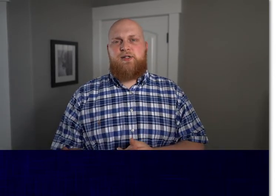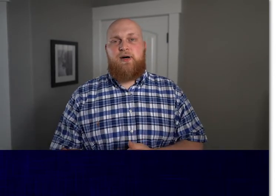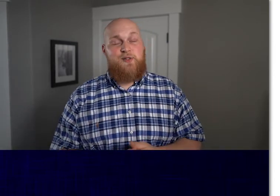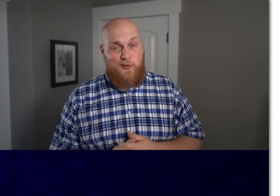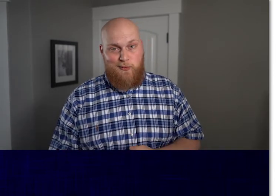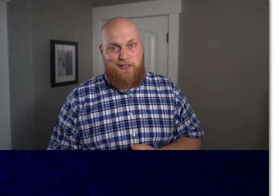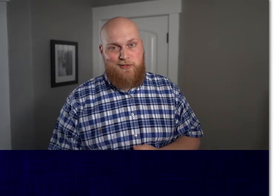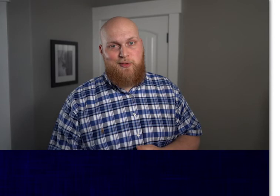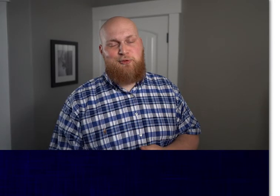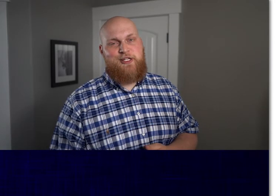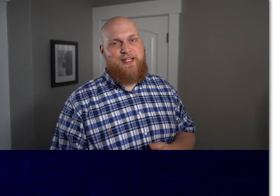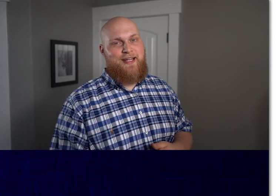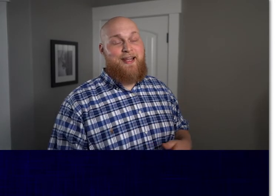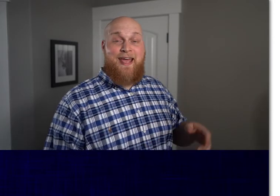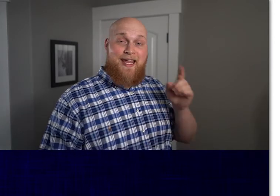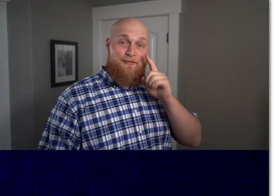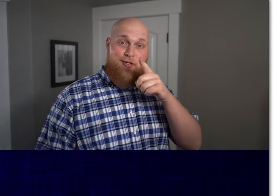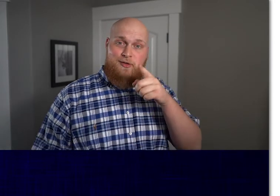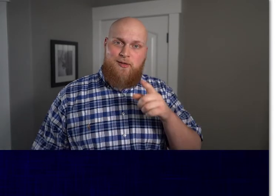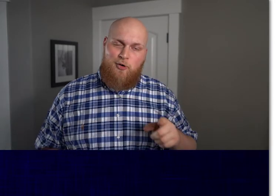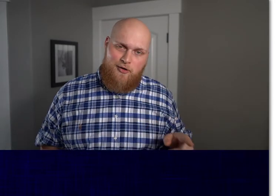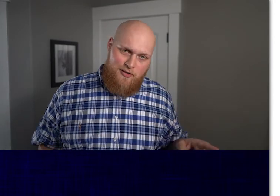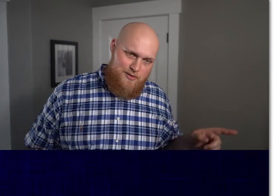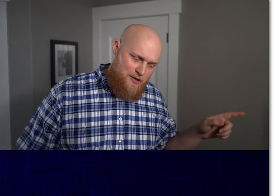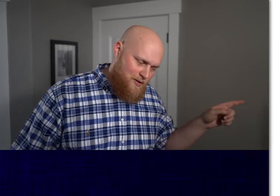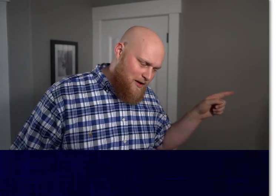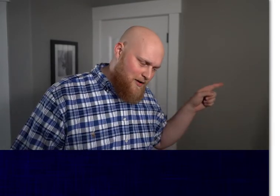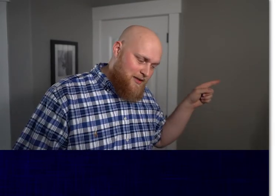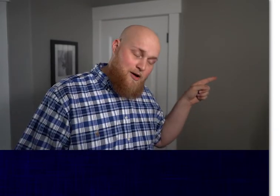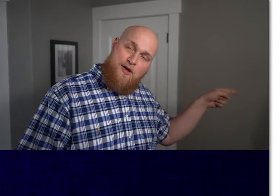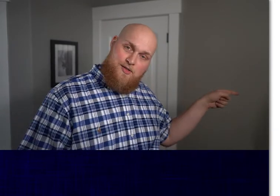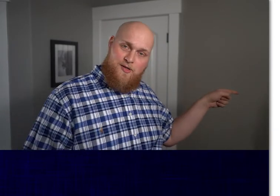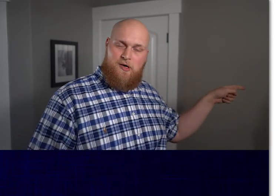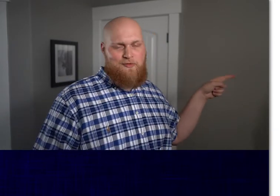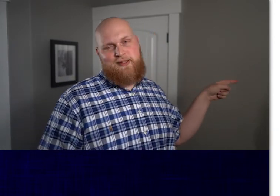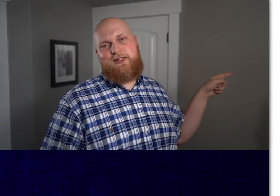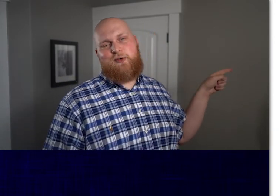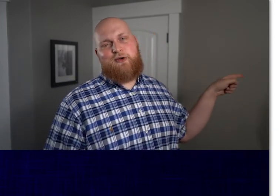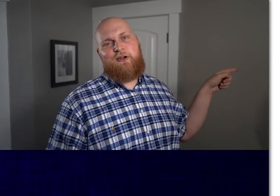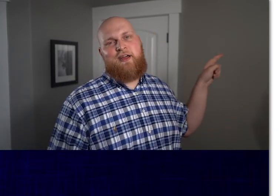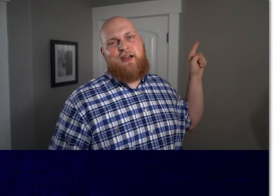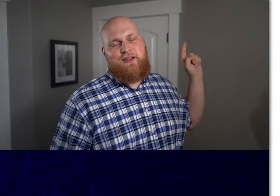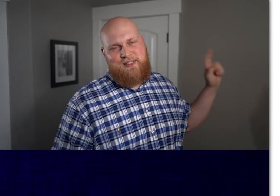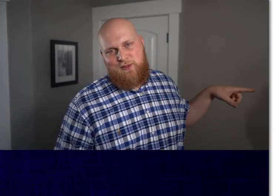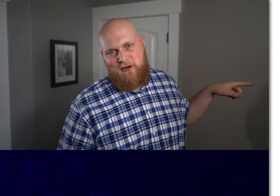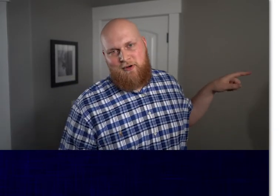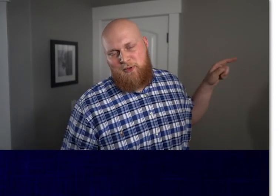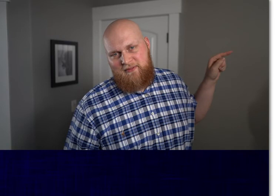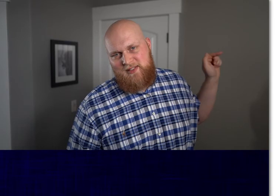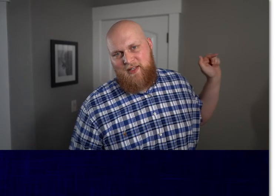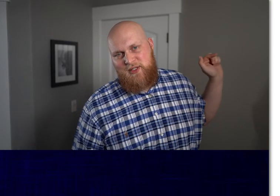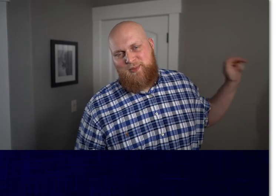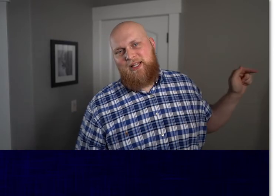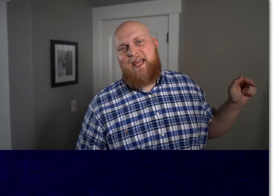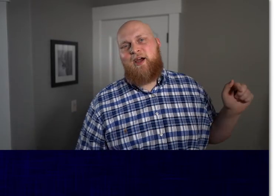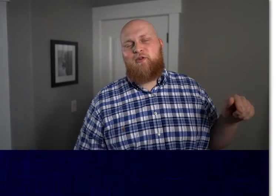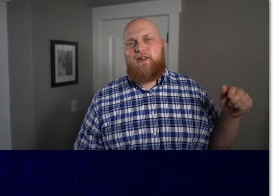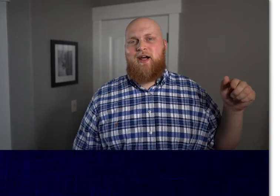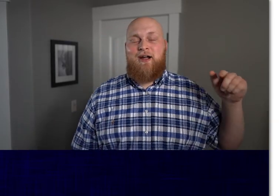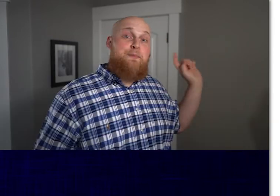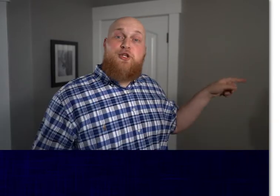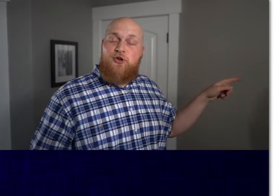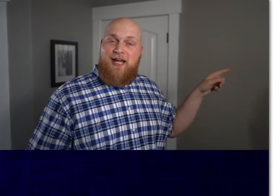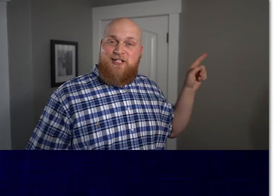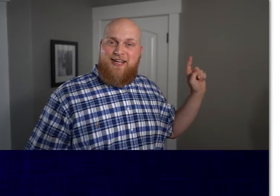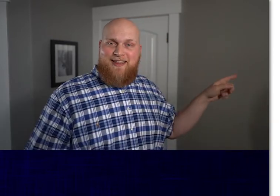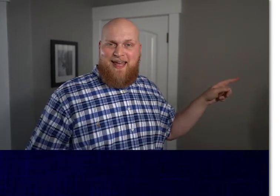ideas to us. We really do appreciate it. And if you need more good news in your life, I think also over in this corner, you'll see one of our previous videos playing over